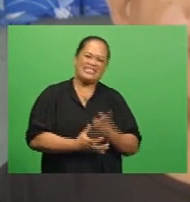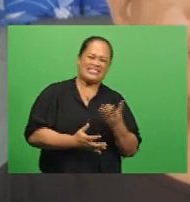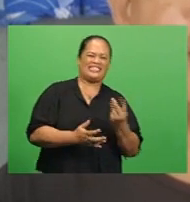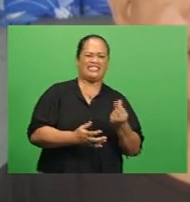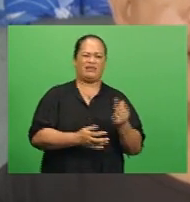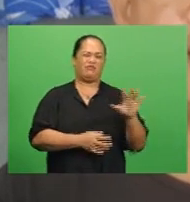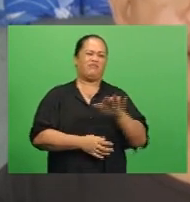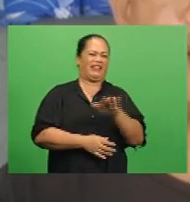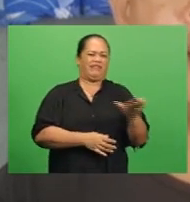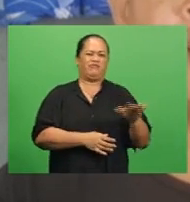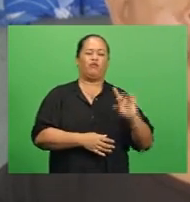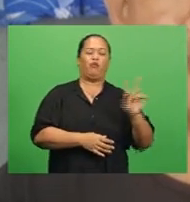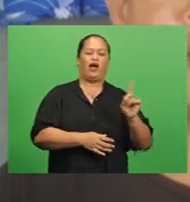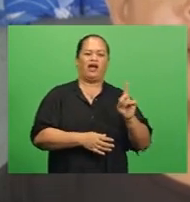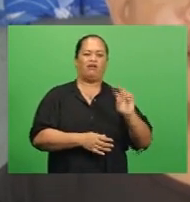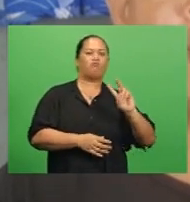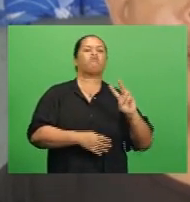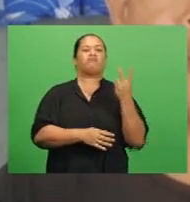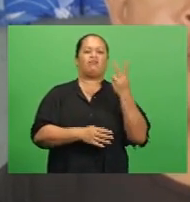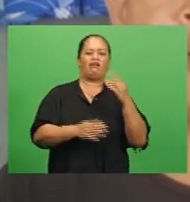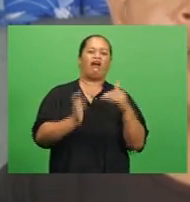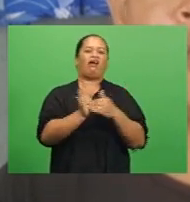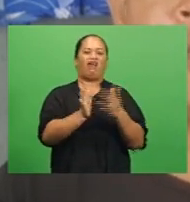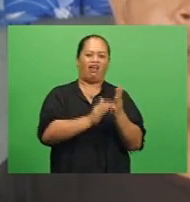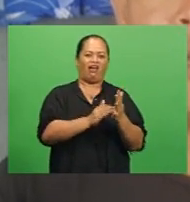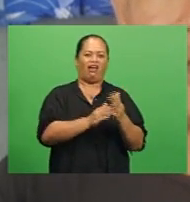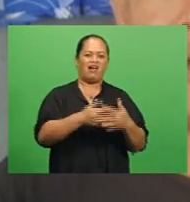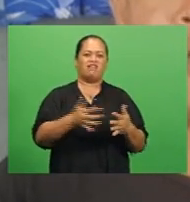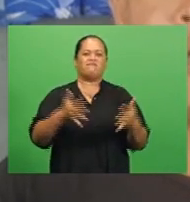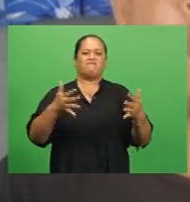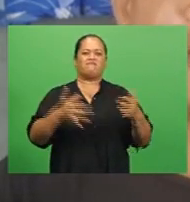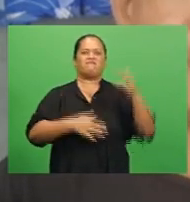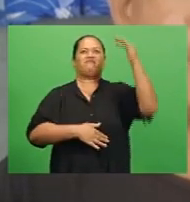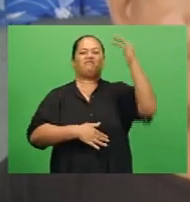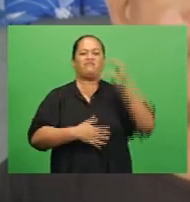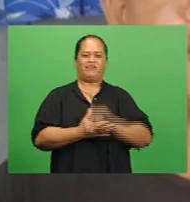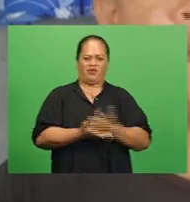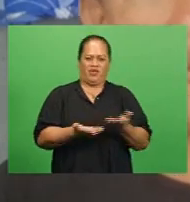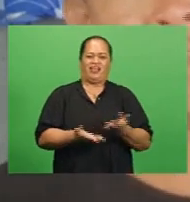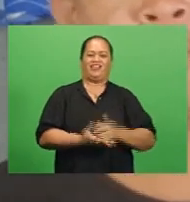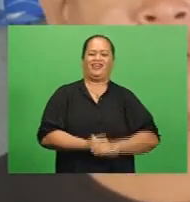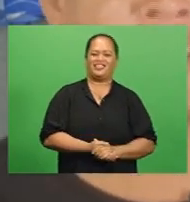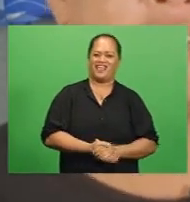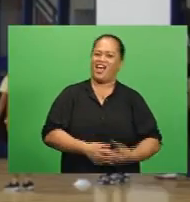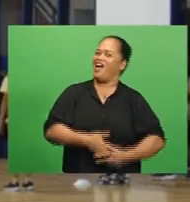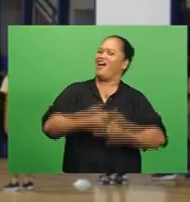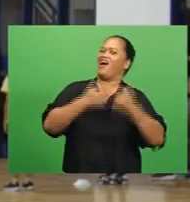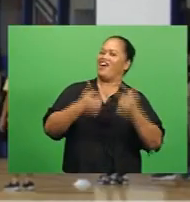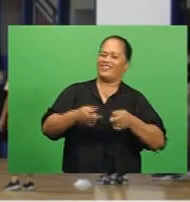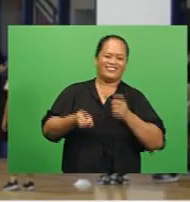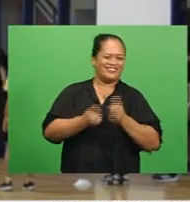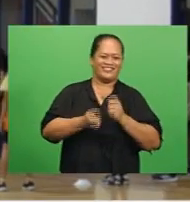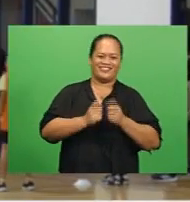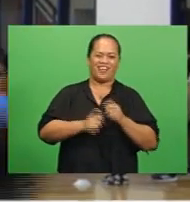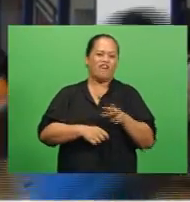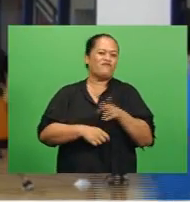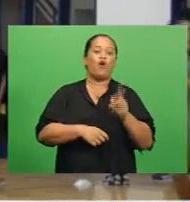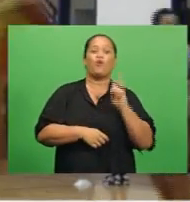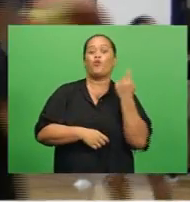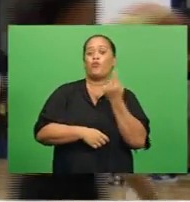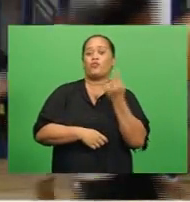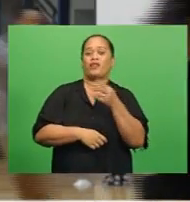the size, but yeah, so this is going to be a really great litmus test for the boys. Lee says the players